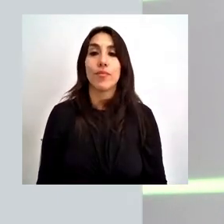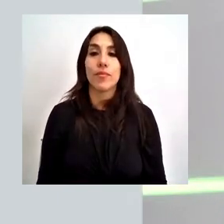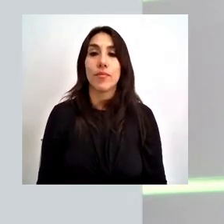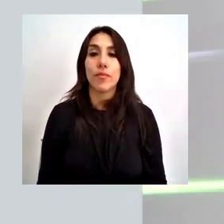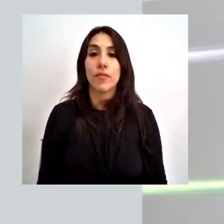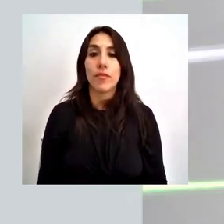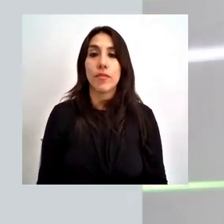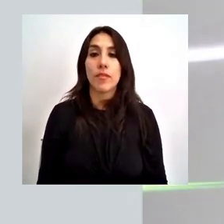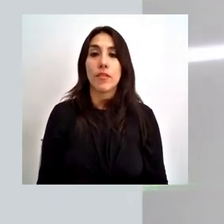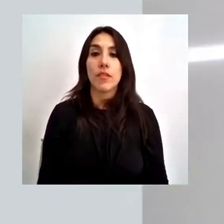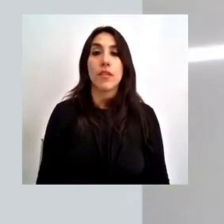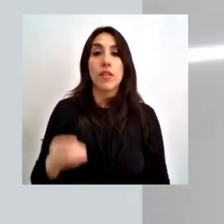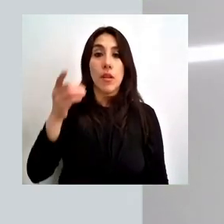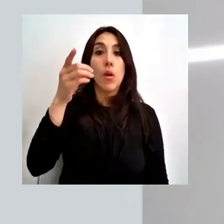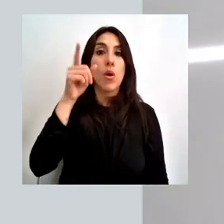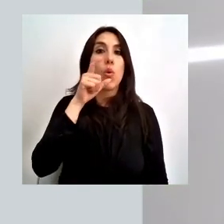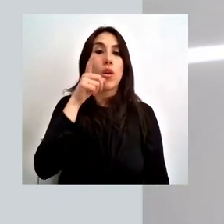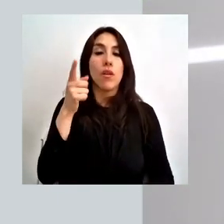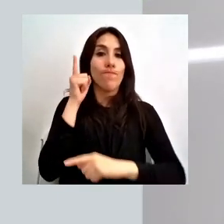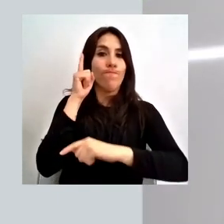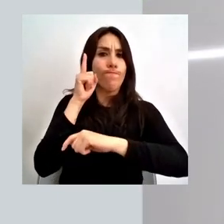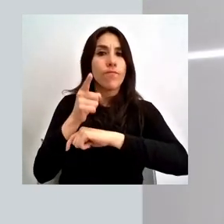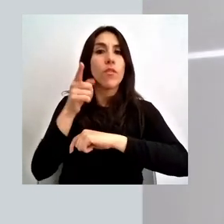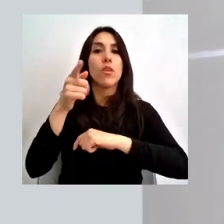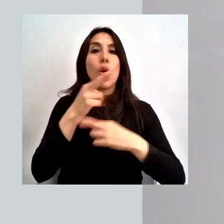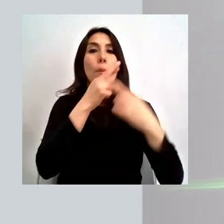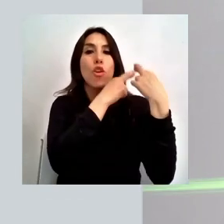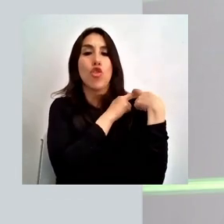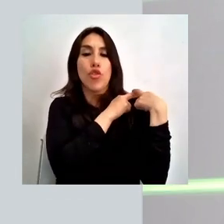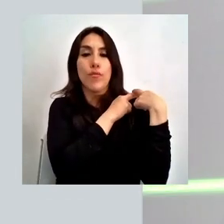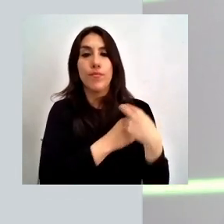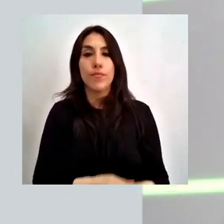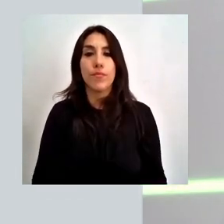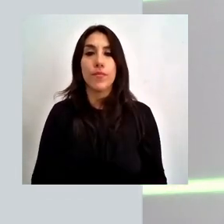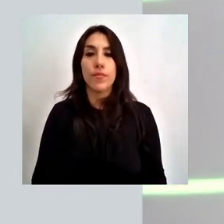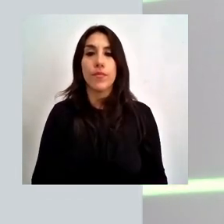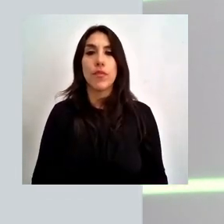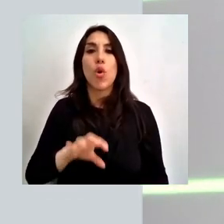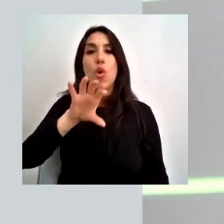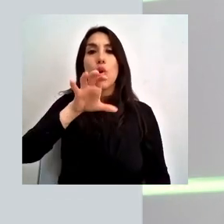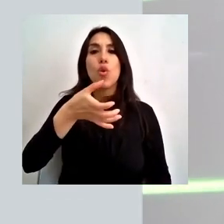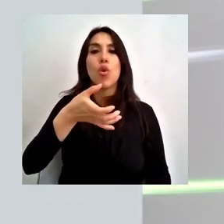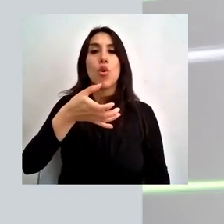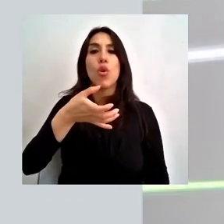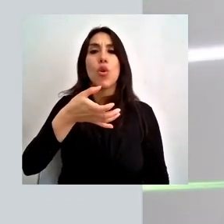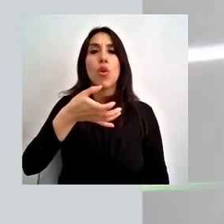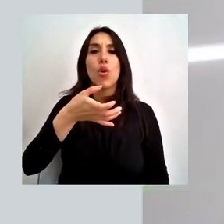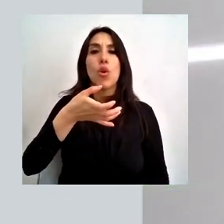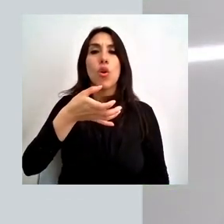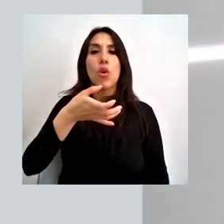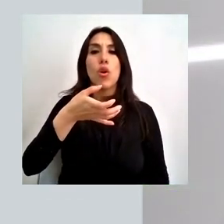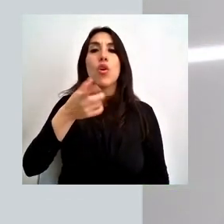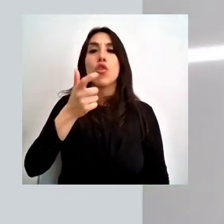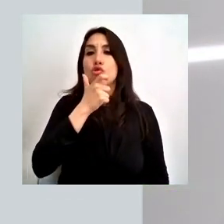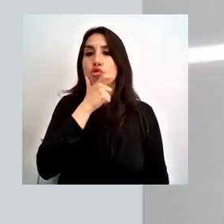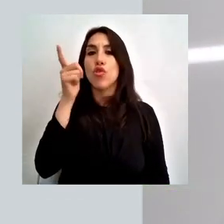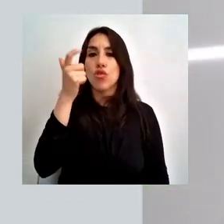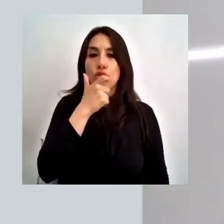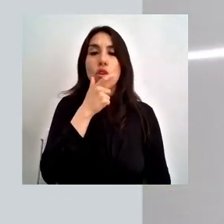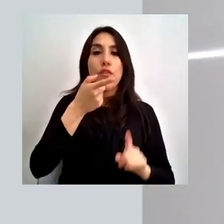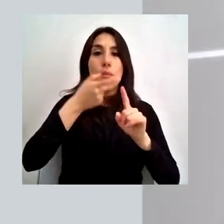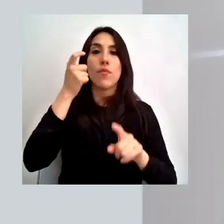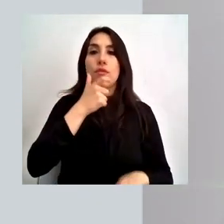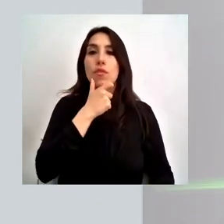introduce Kate Nash, an OBE holder, who is a founder and CEO of Purple